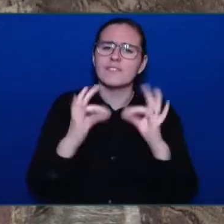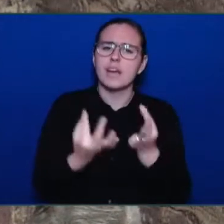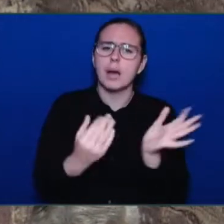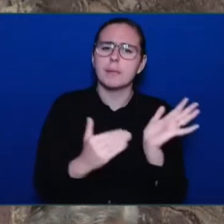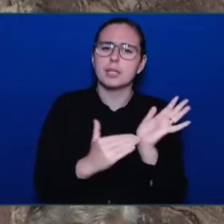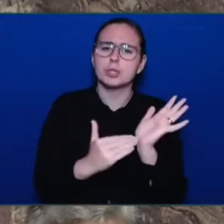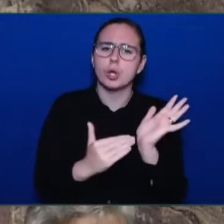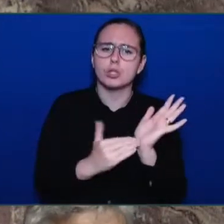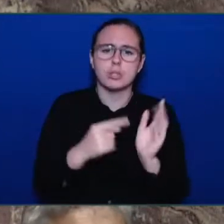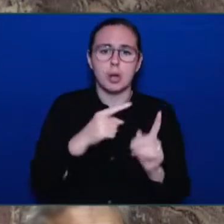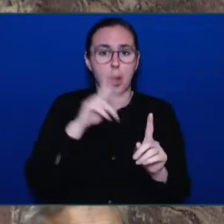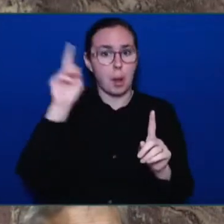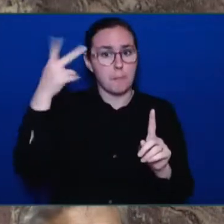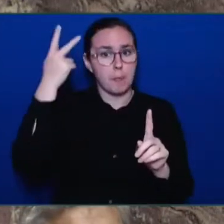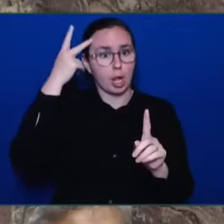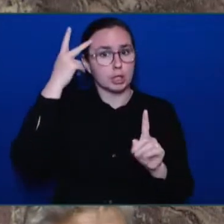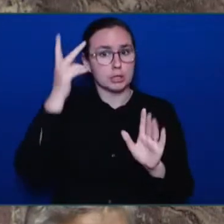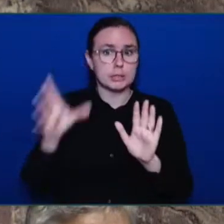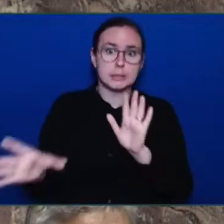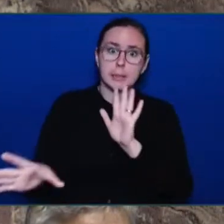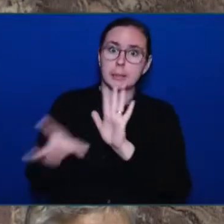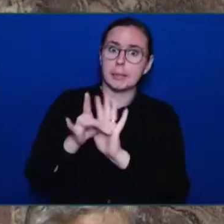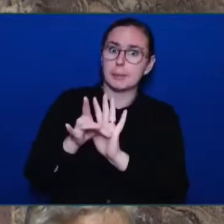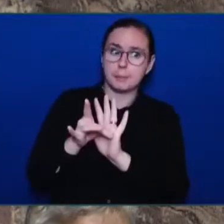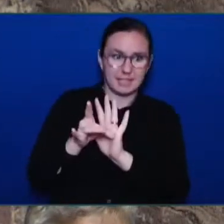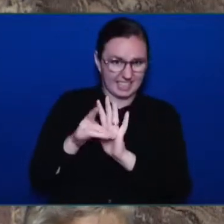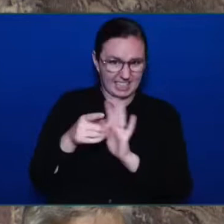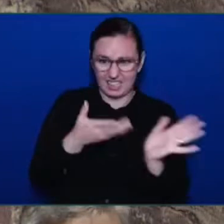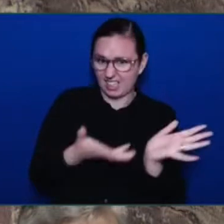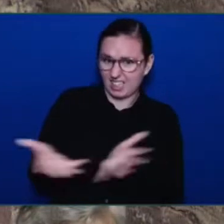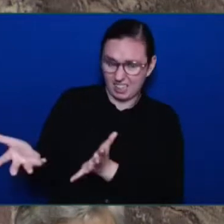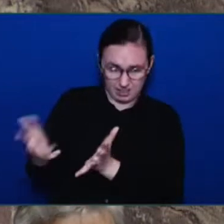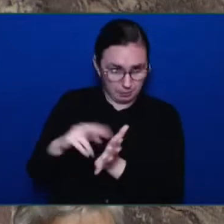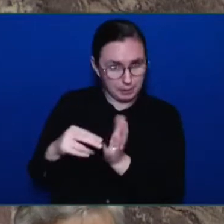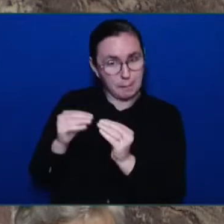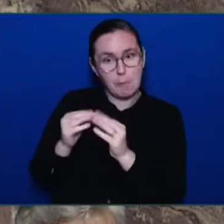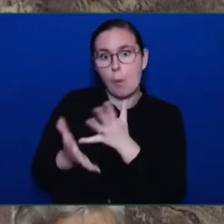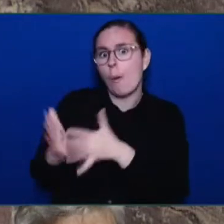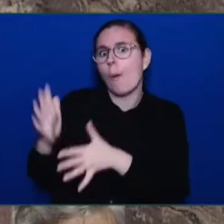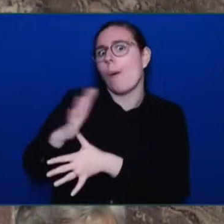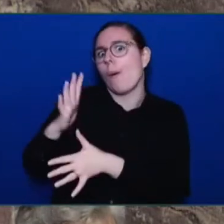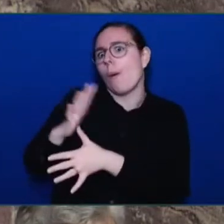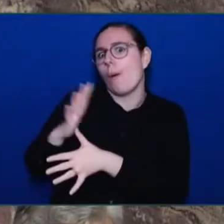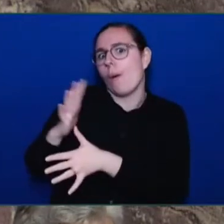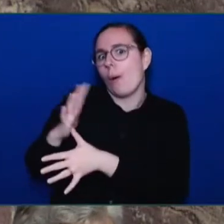helping the 1 in 5 people in British Columbia that don't have a doctor?